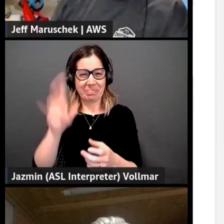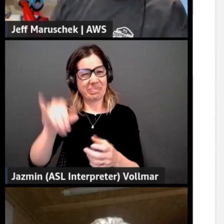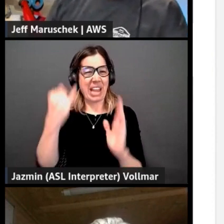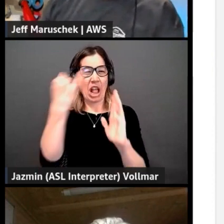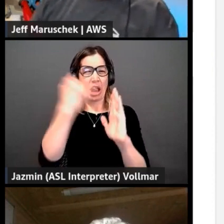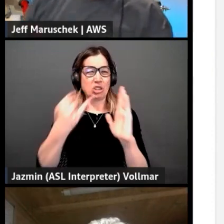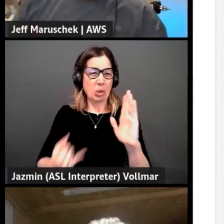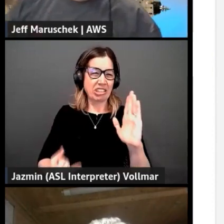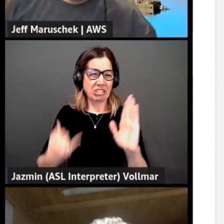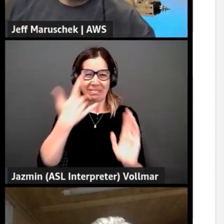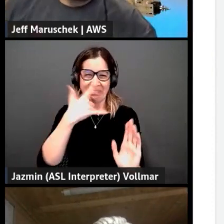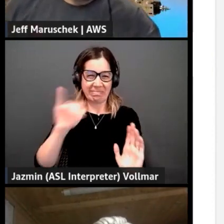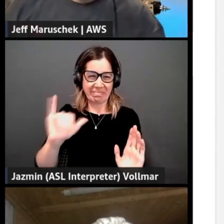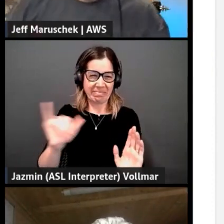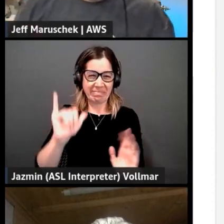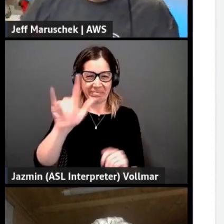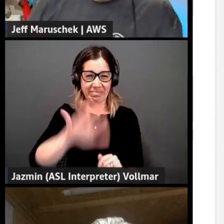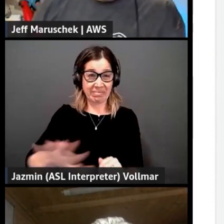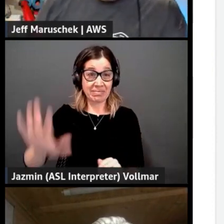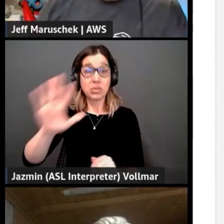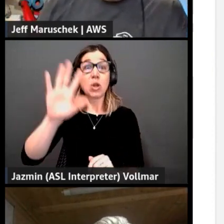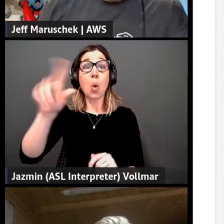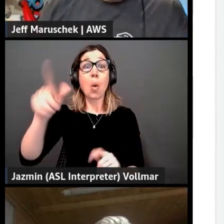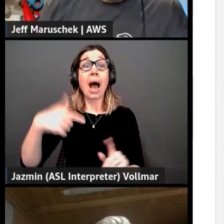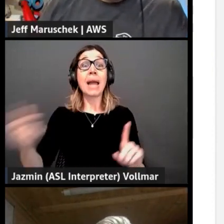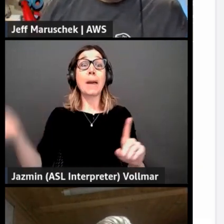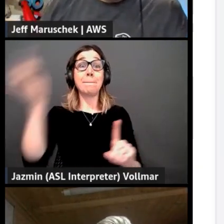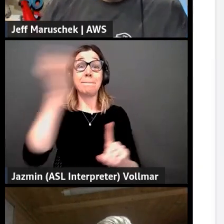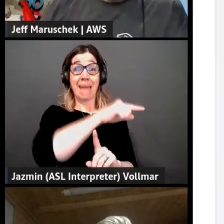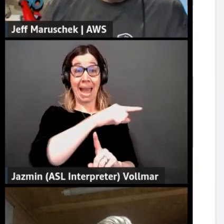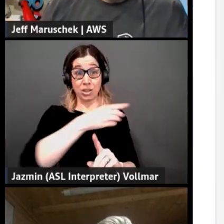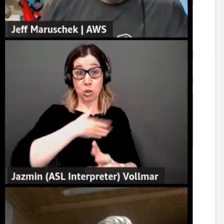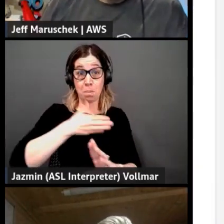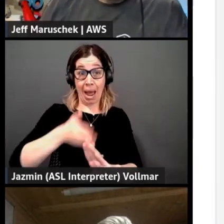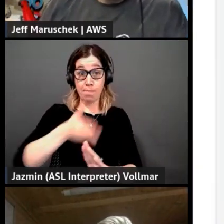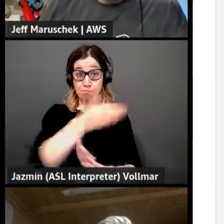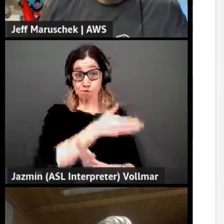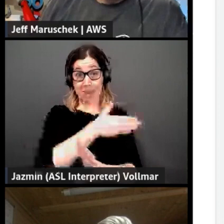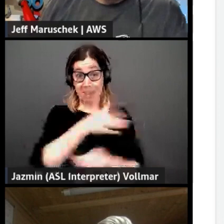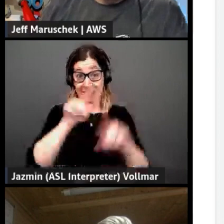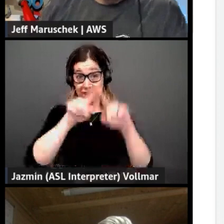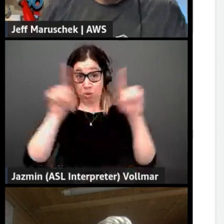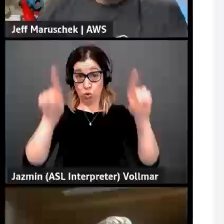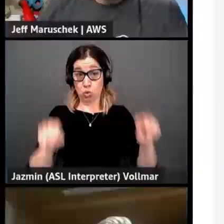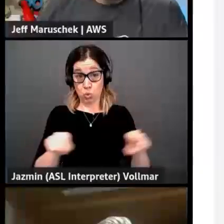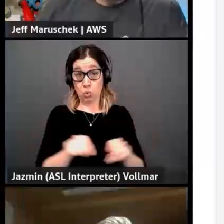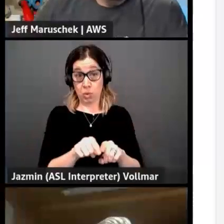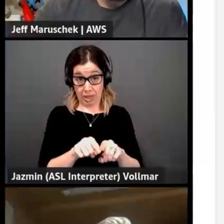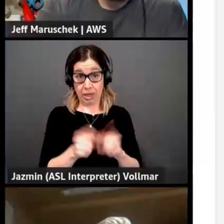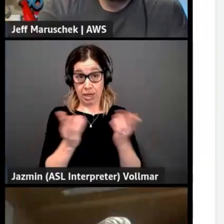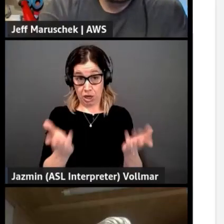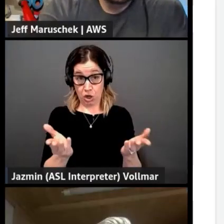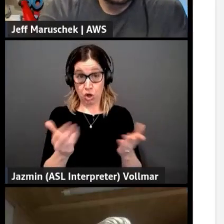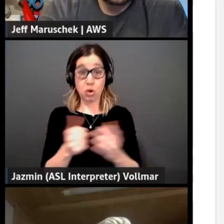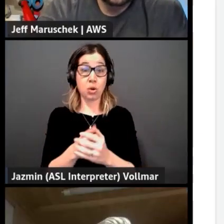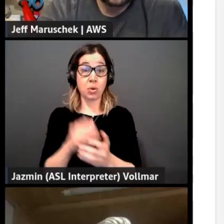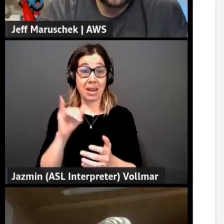when I go into, if I come back to my previous screen, actually, here, if I just show